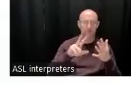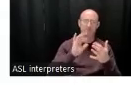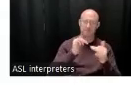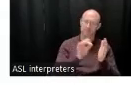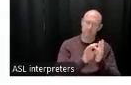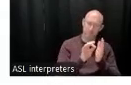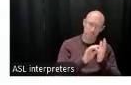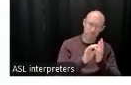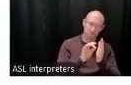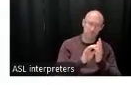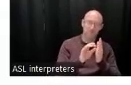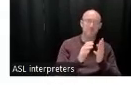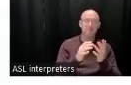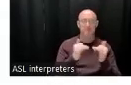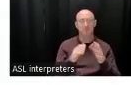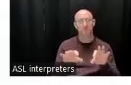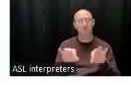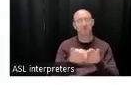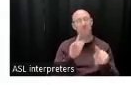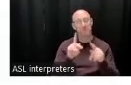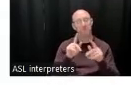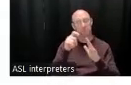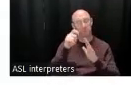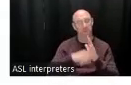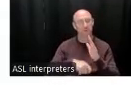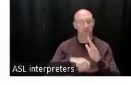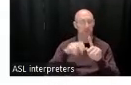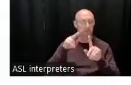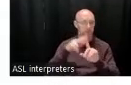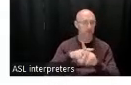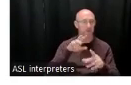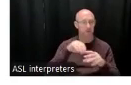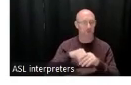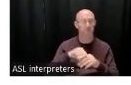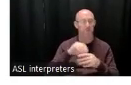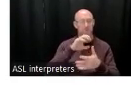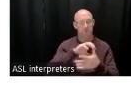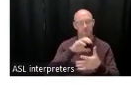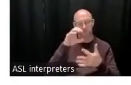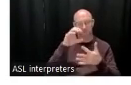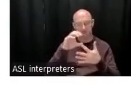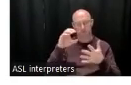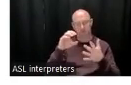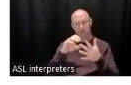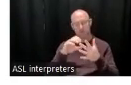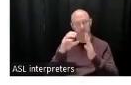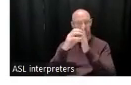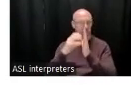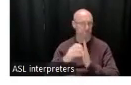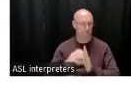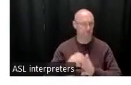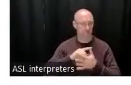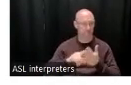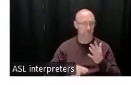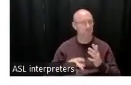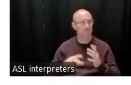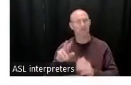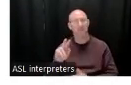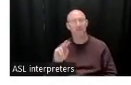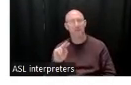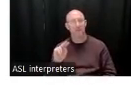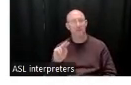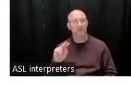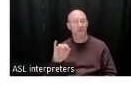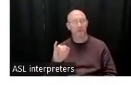and important, and people still write their applications, including sections for those. But what NIH has done is reorganize